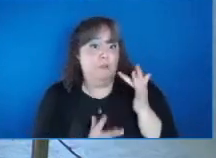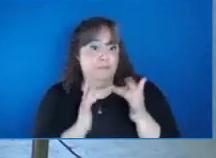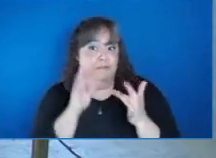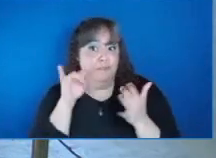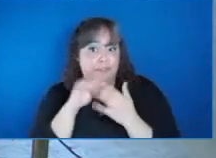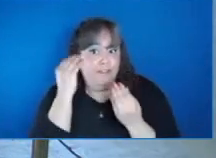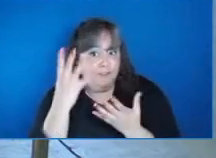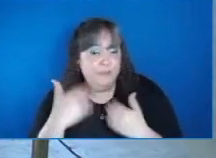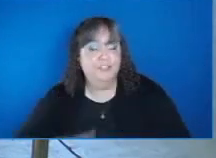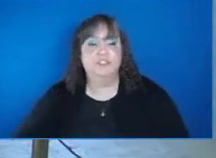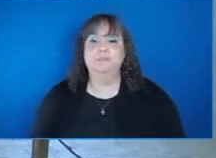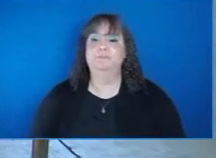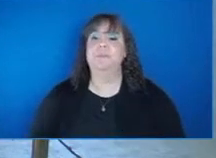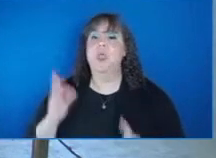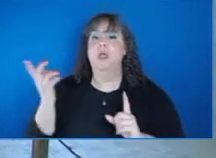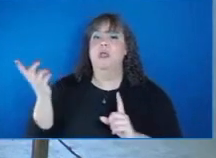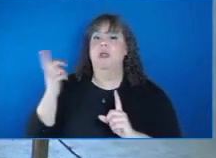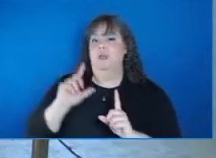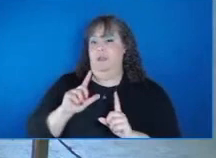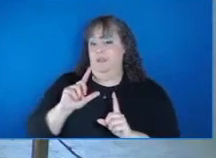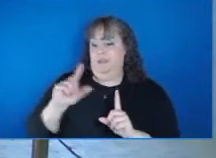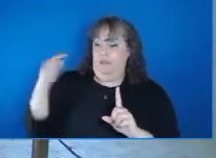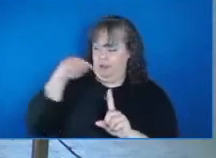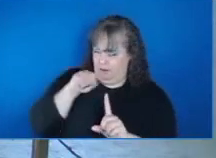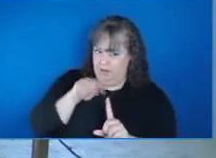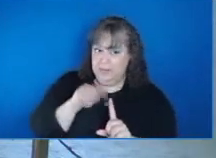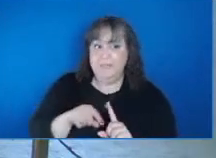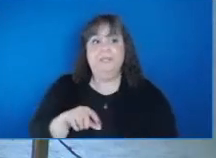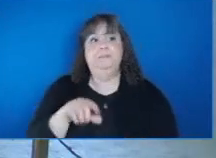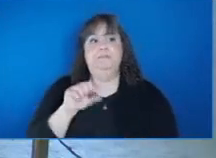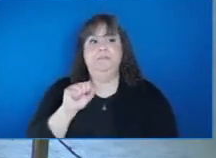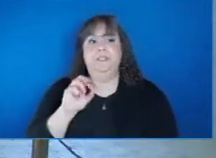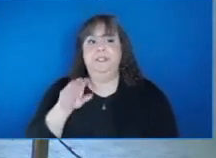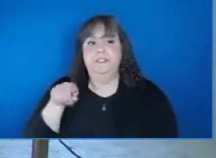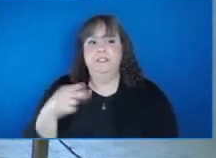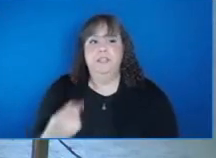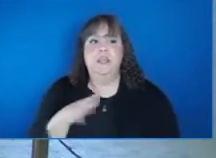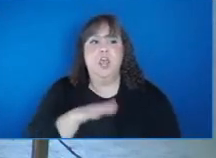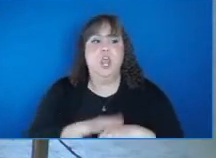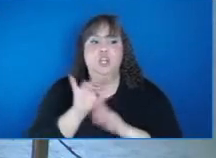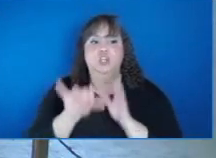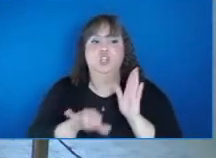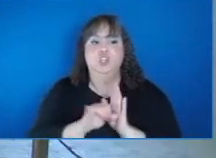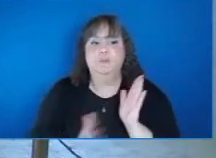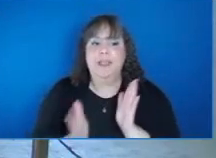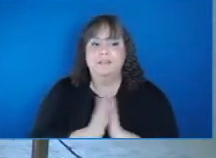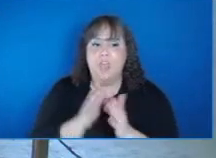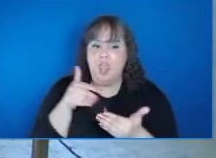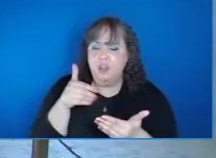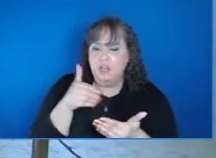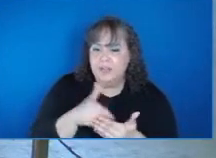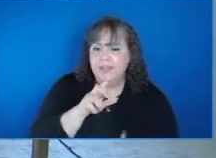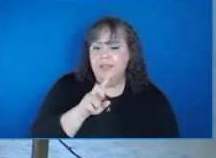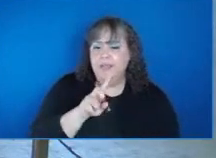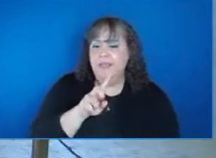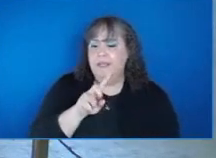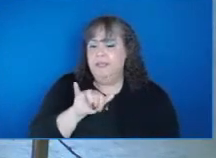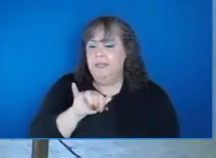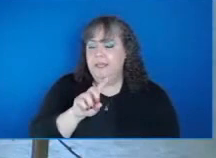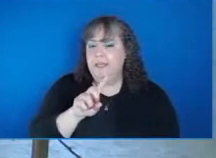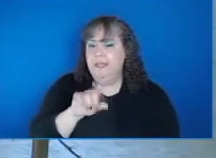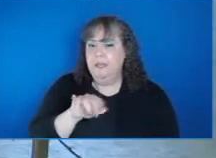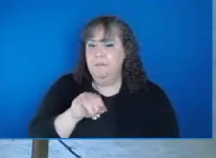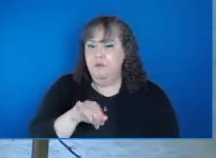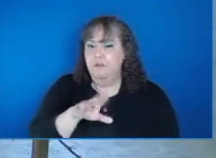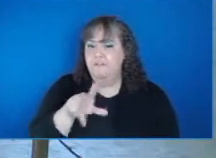to our system. Seth on YouTube asks, how close are Didymos and Dimorphos to each other? If you were standing on one, would you be